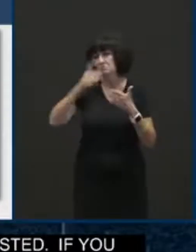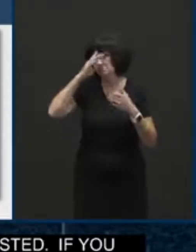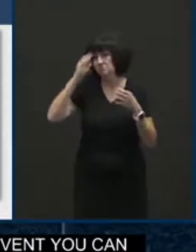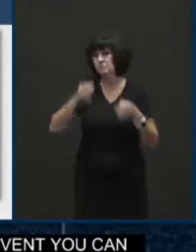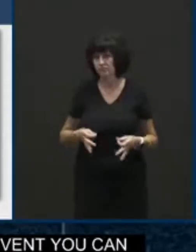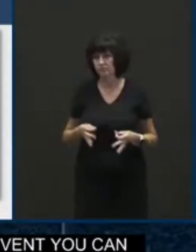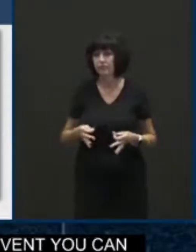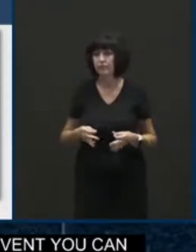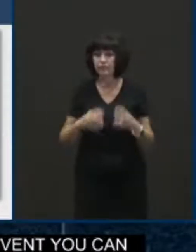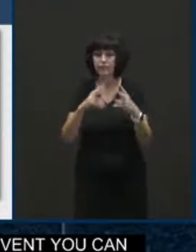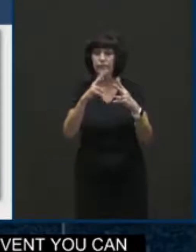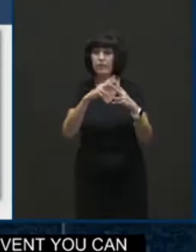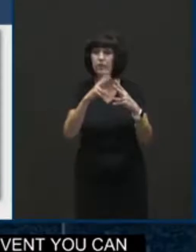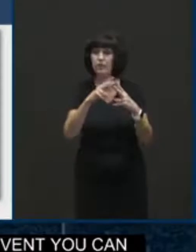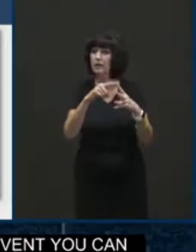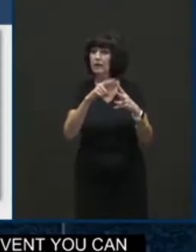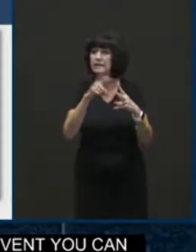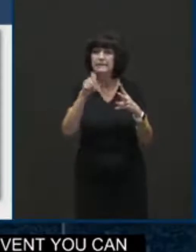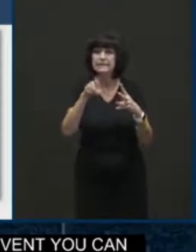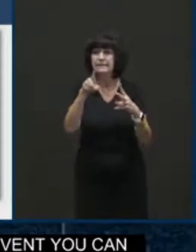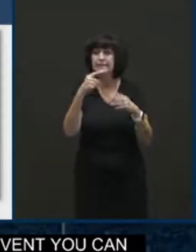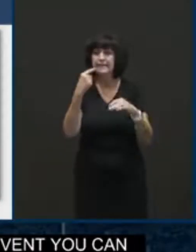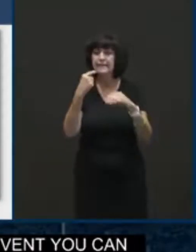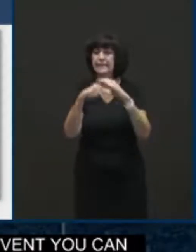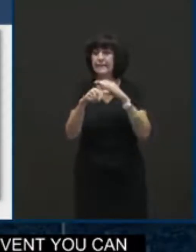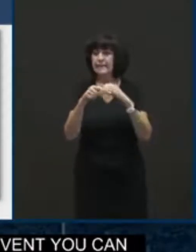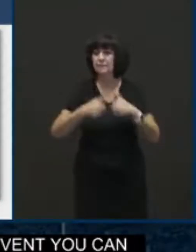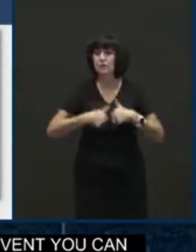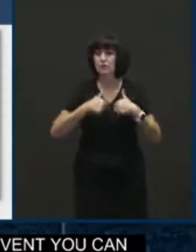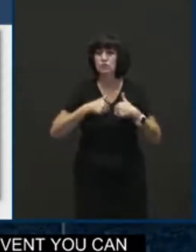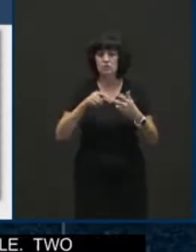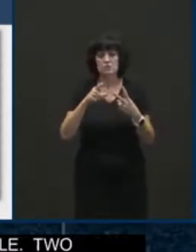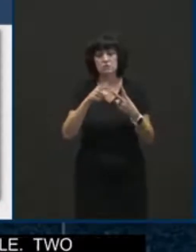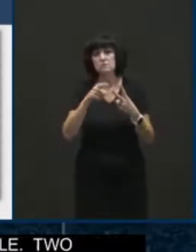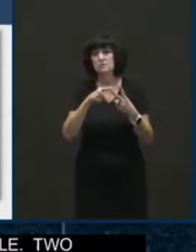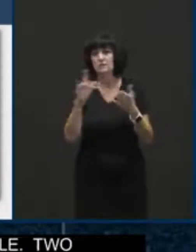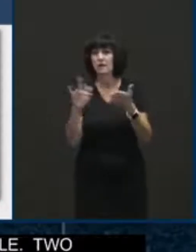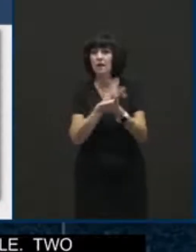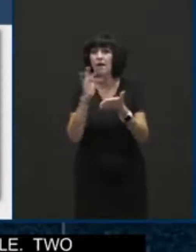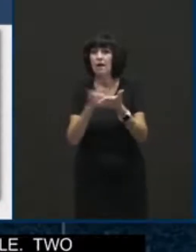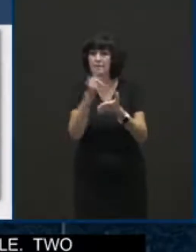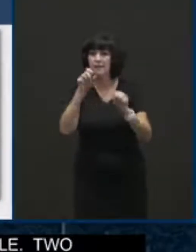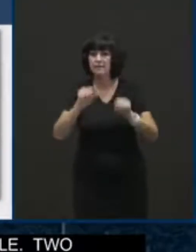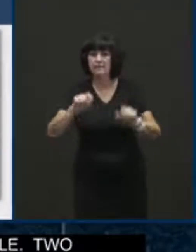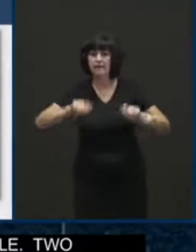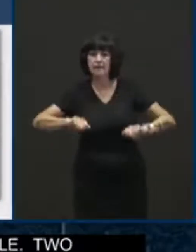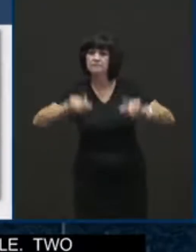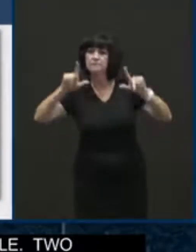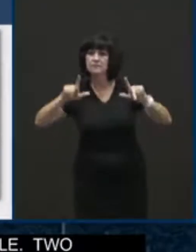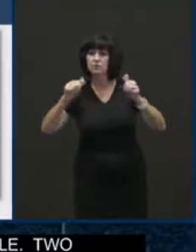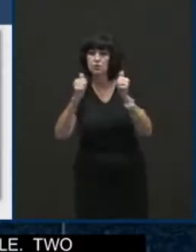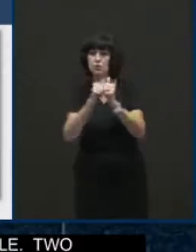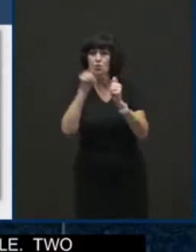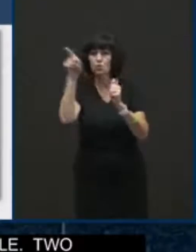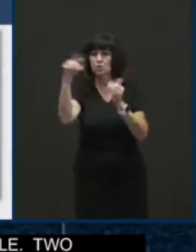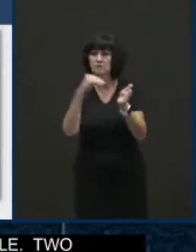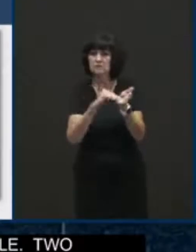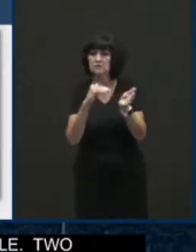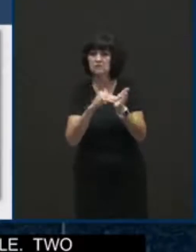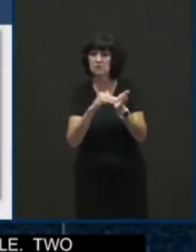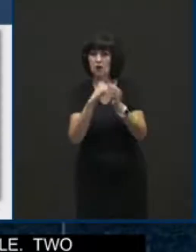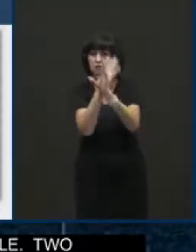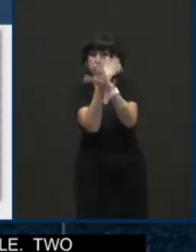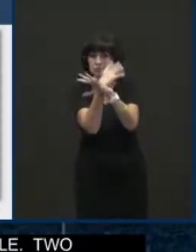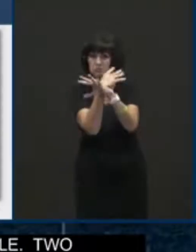things that are required for this: an email address and then a smartphone or a tablet so you can do the Zoom session with the medical professionals. Again, we